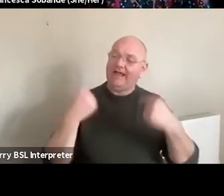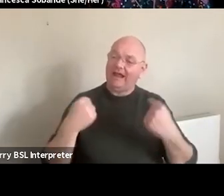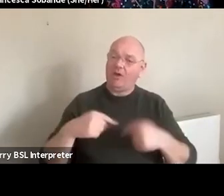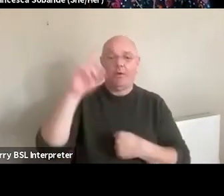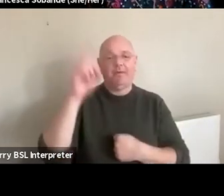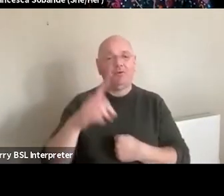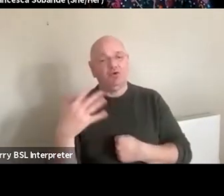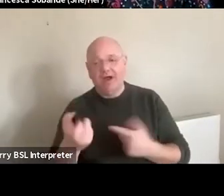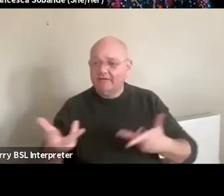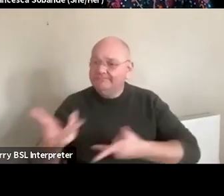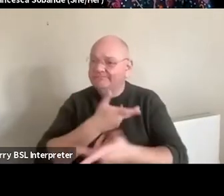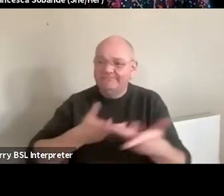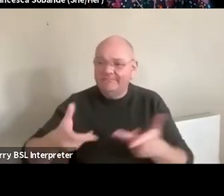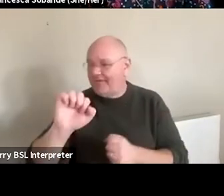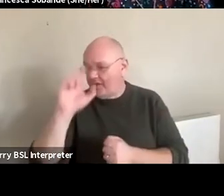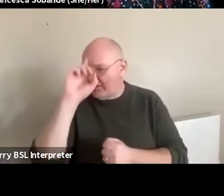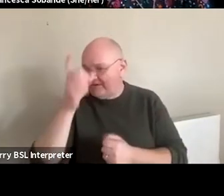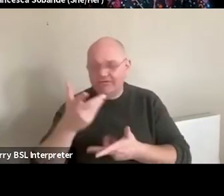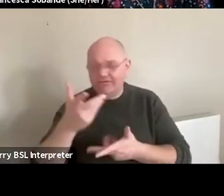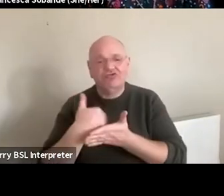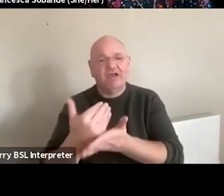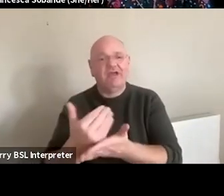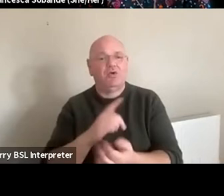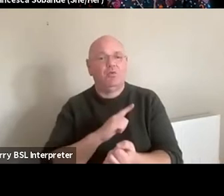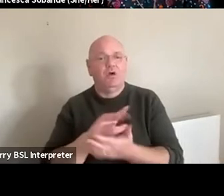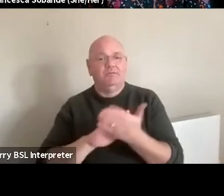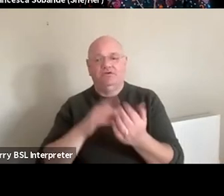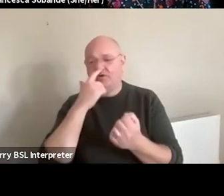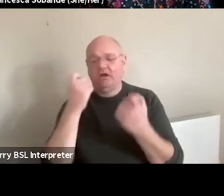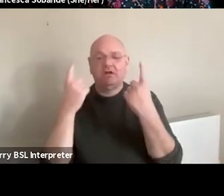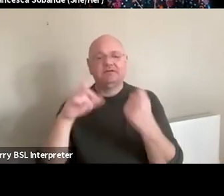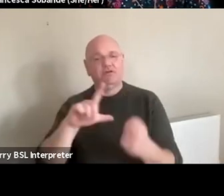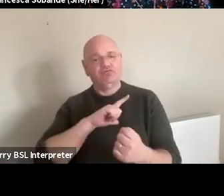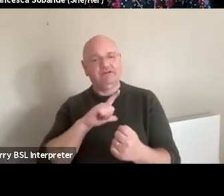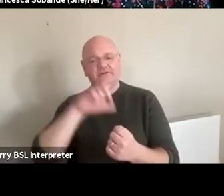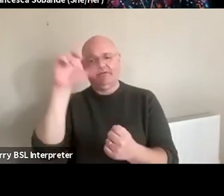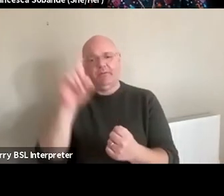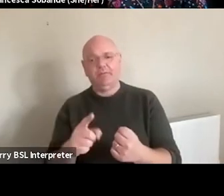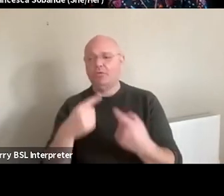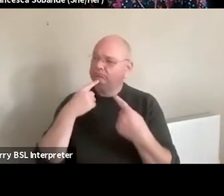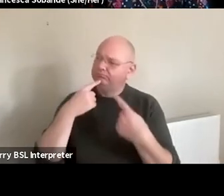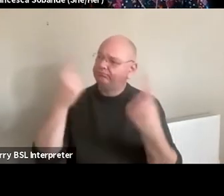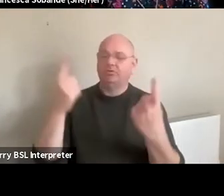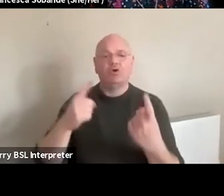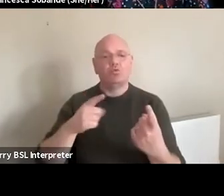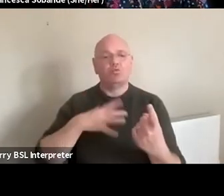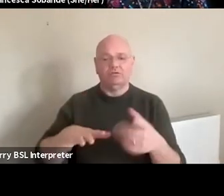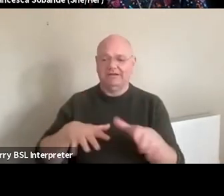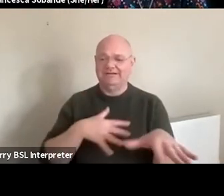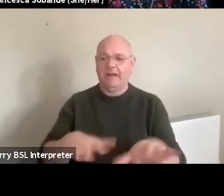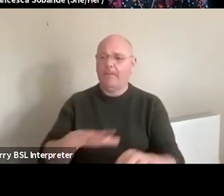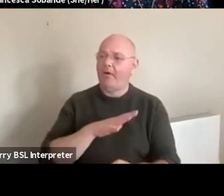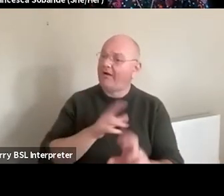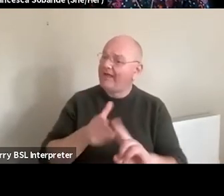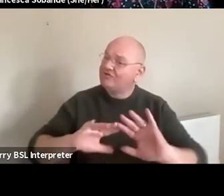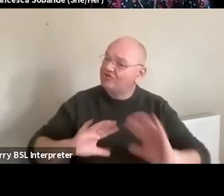people's experiences so that we can understand the drivers behind what's making people say those things. And then we can work backwards from that as well. If it's not a skate park, what could it look like to